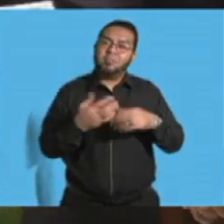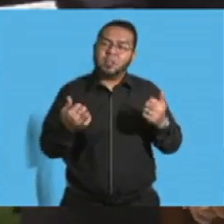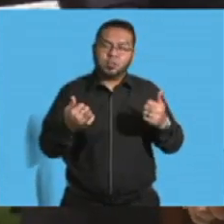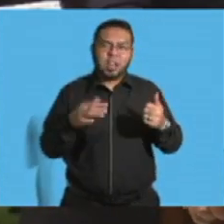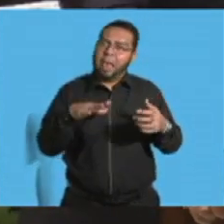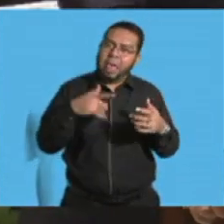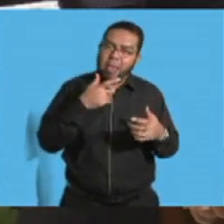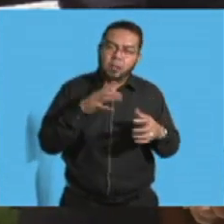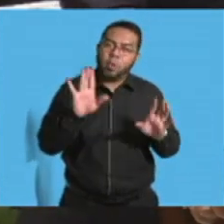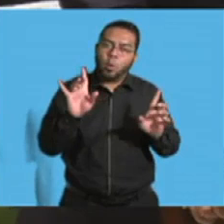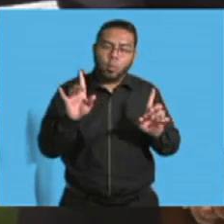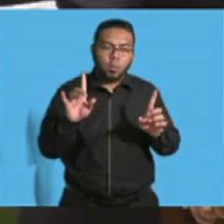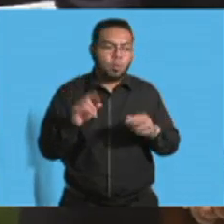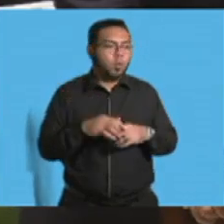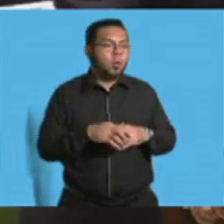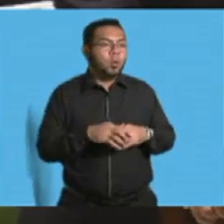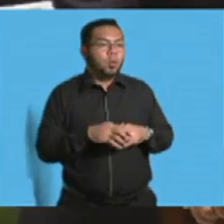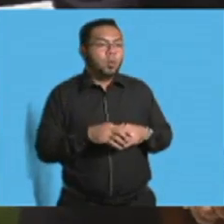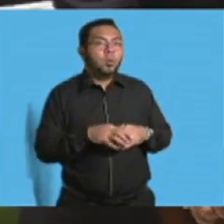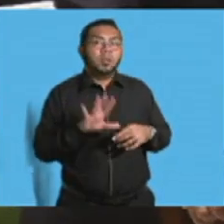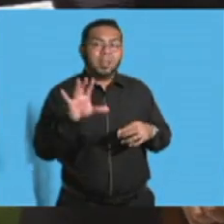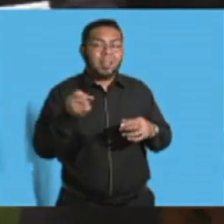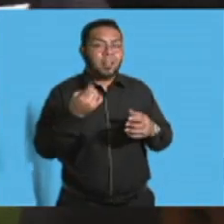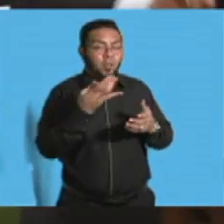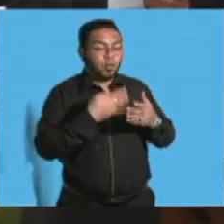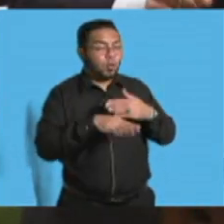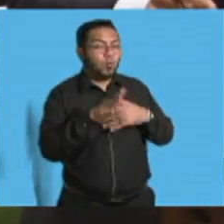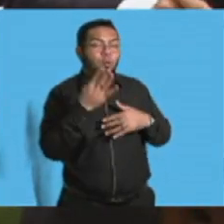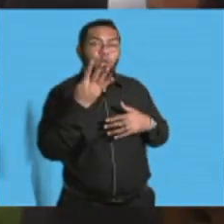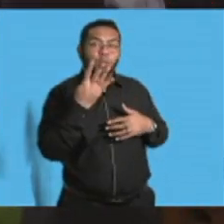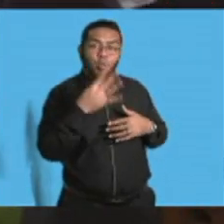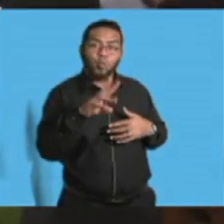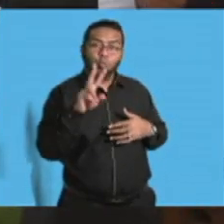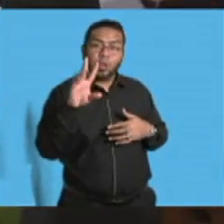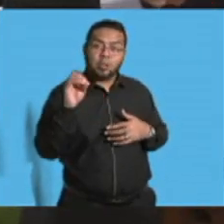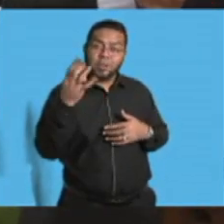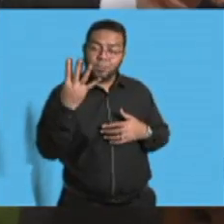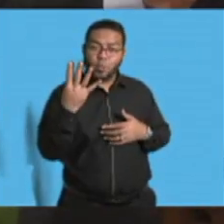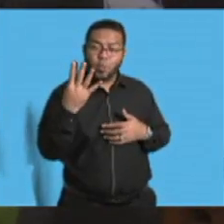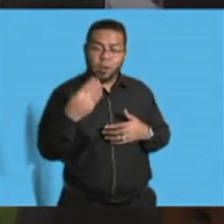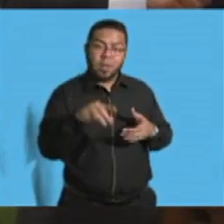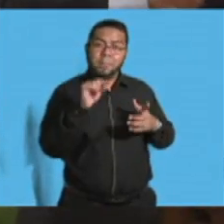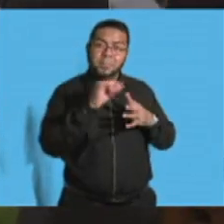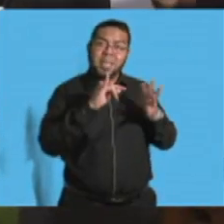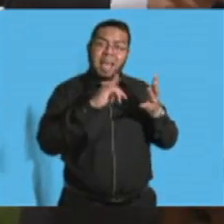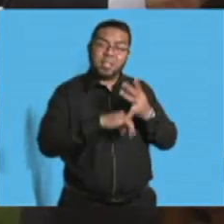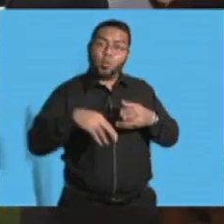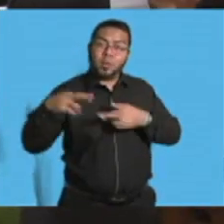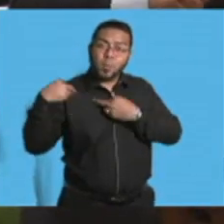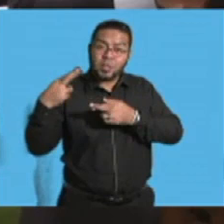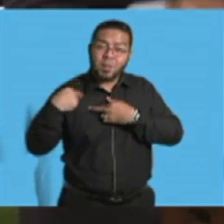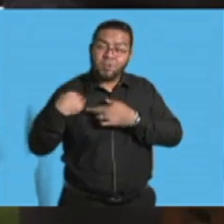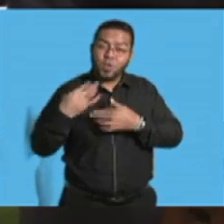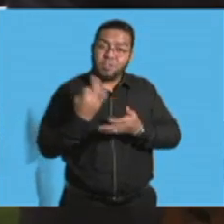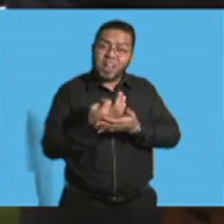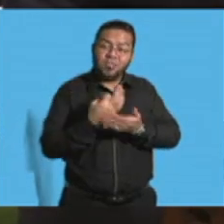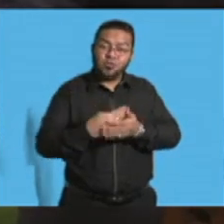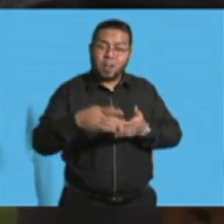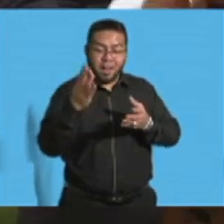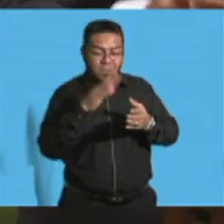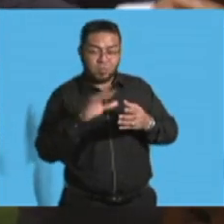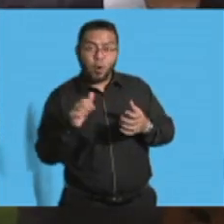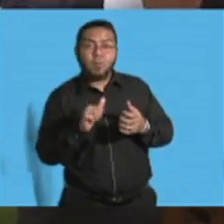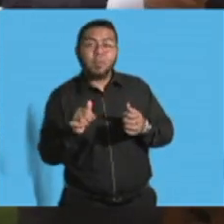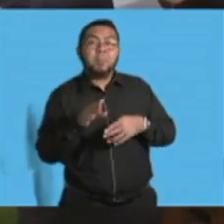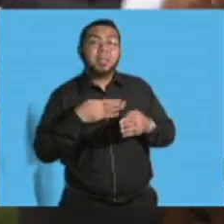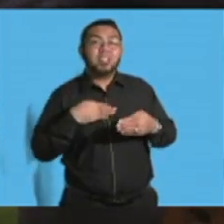under the Financial Management Act 2004, it says the permanent secretary is responsible for managing the financial affairs of the ministry in